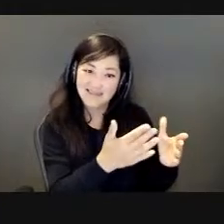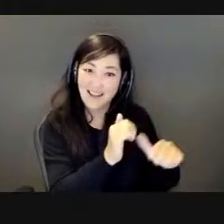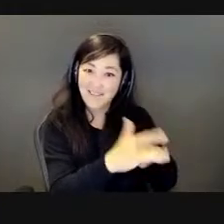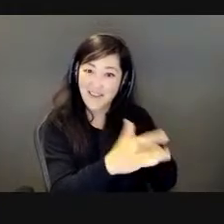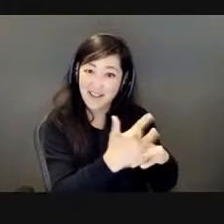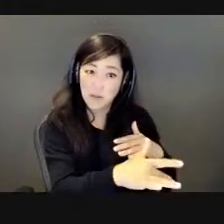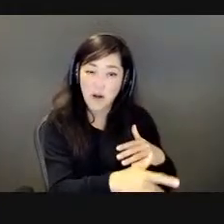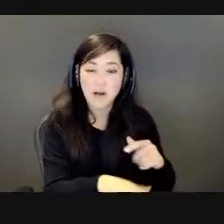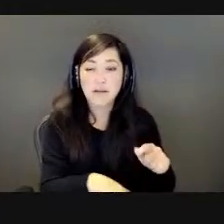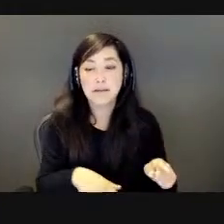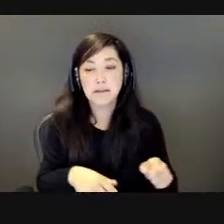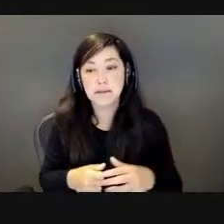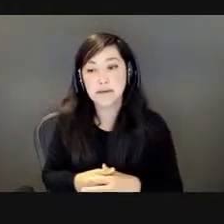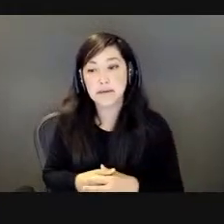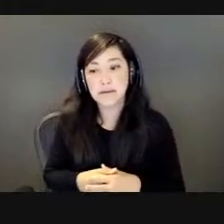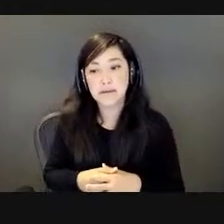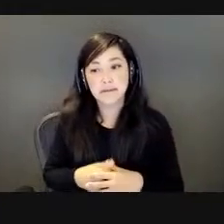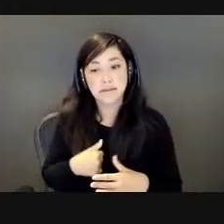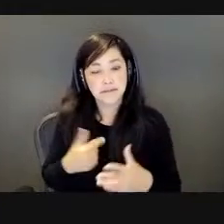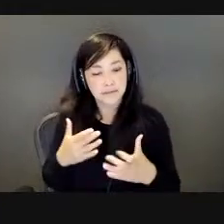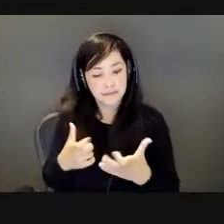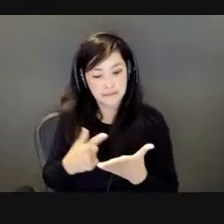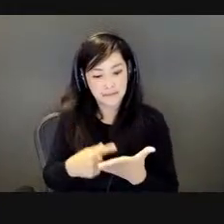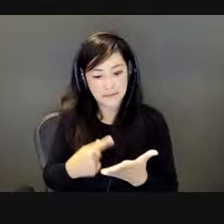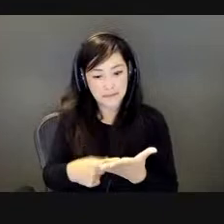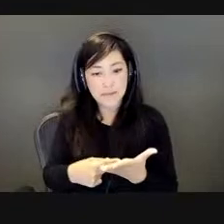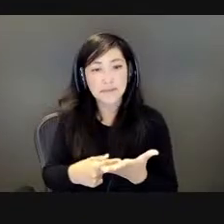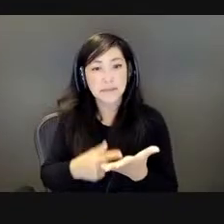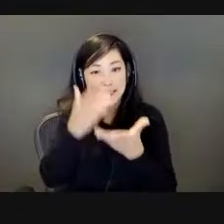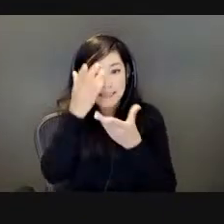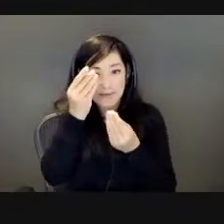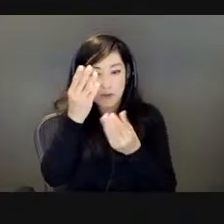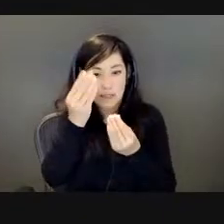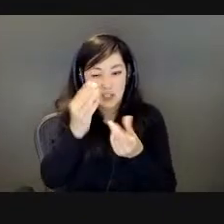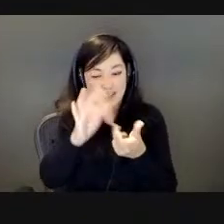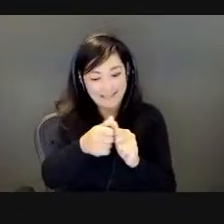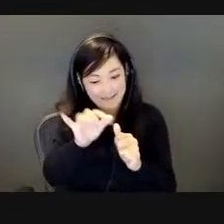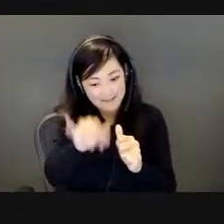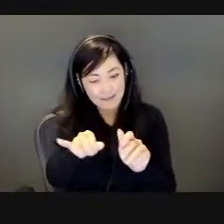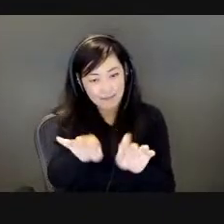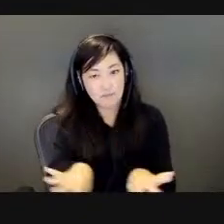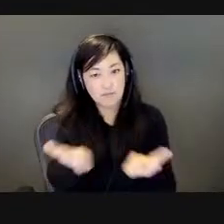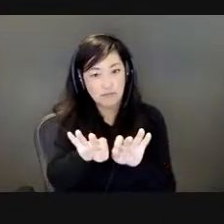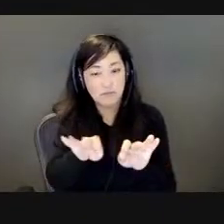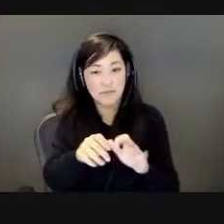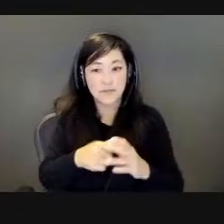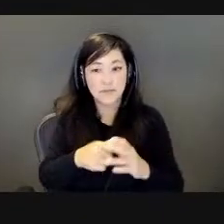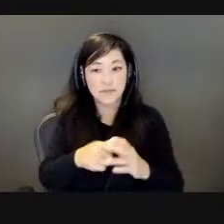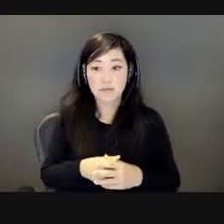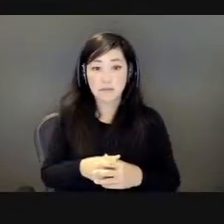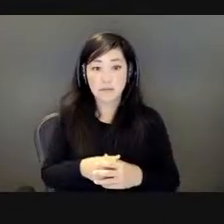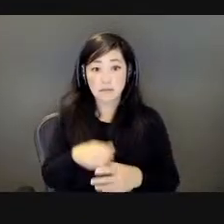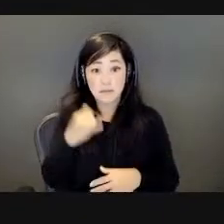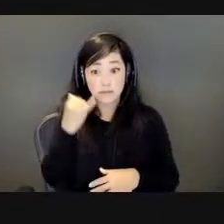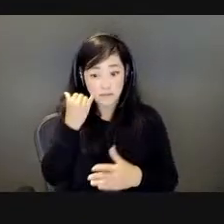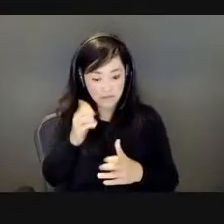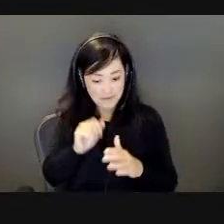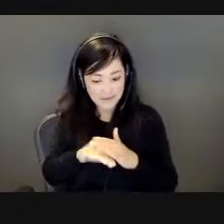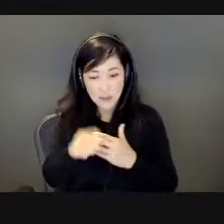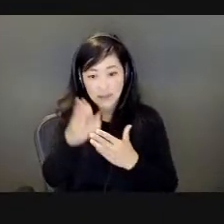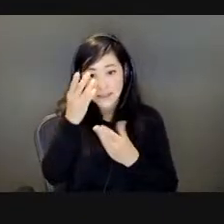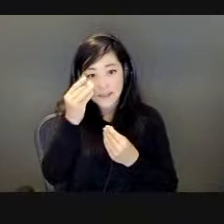going with this, I want to talk about the importance of information. So when it comes to accessing information about